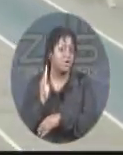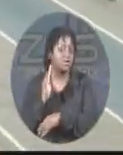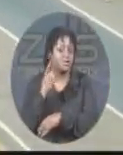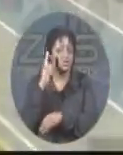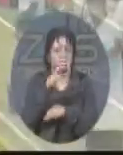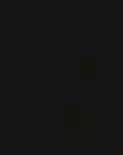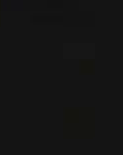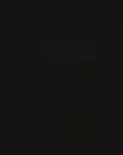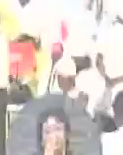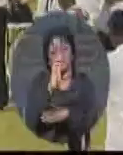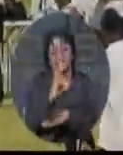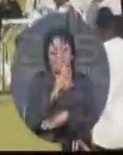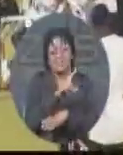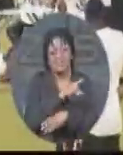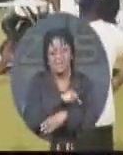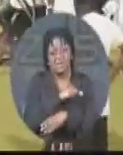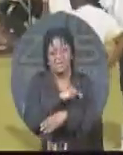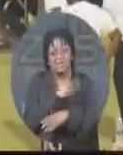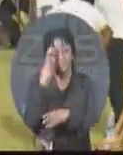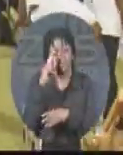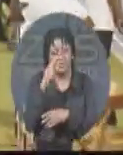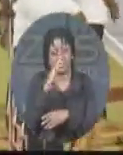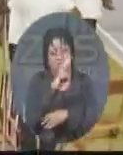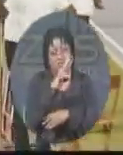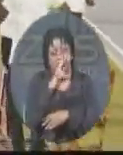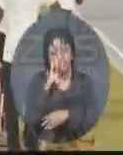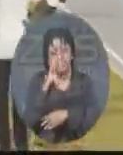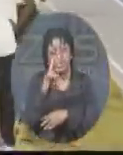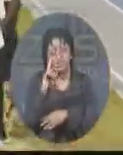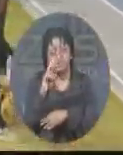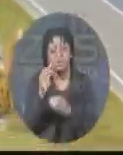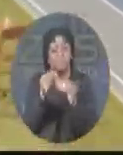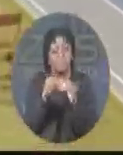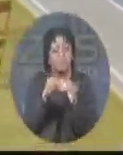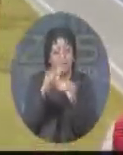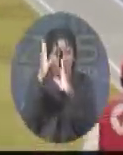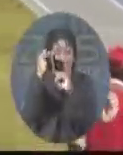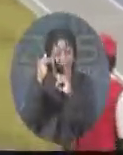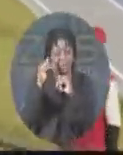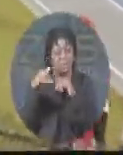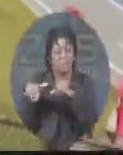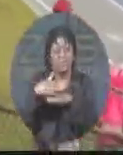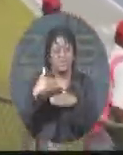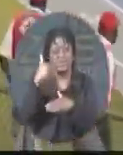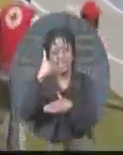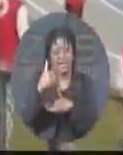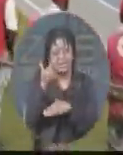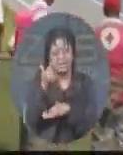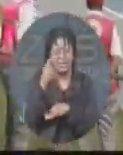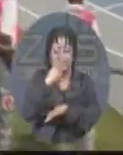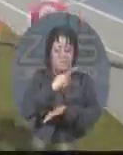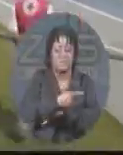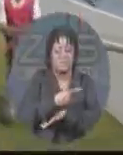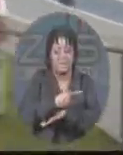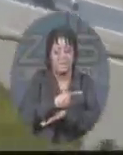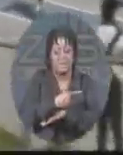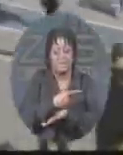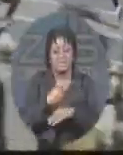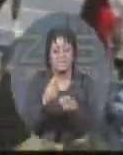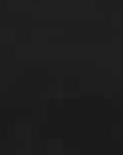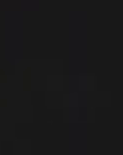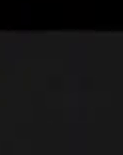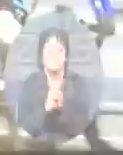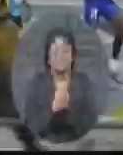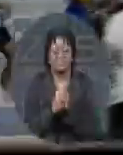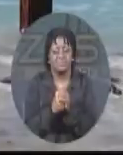242 and more expected over the next 2 days. In Curacao, covering the 46th Grifter game for ZNS Total